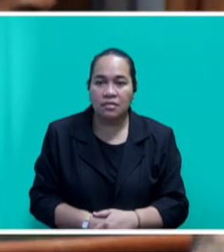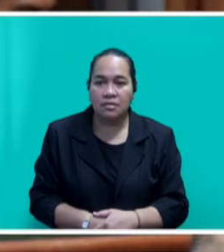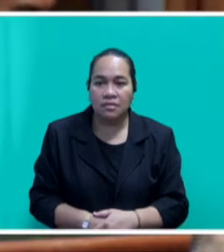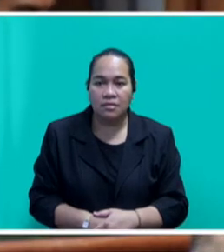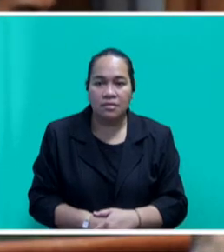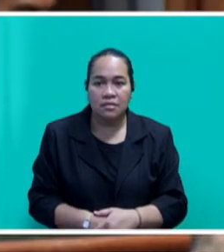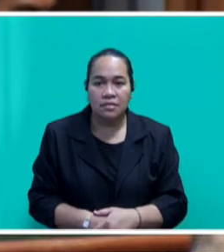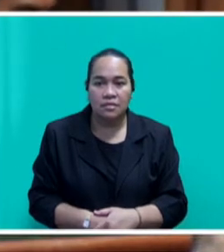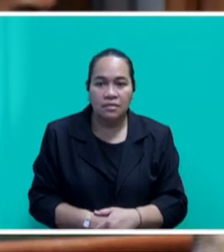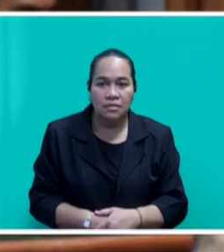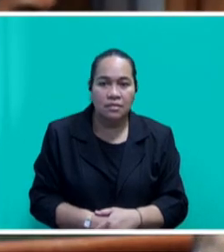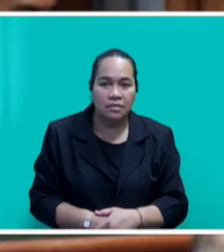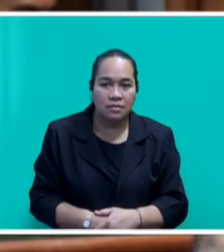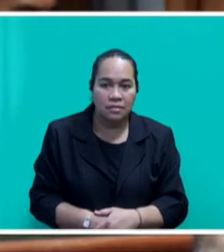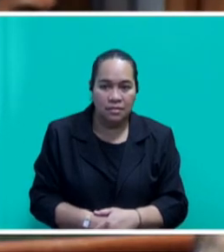the concerns